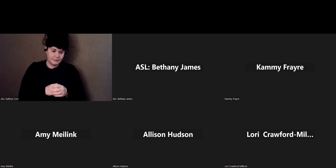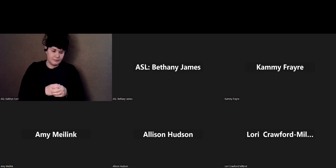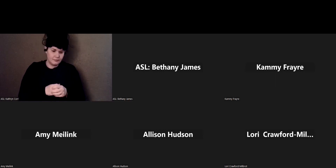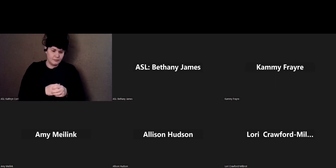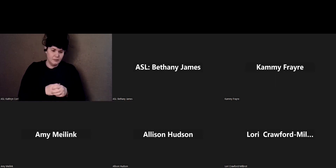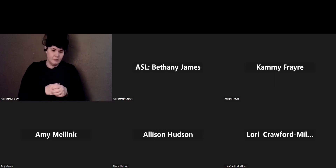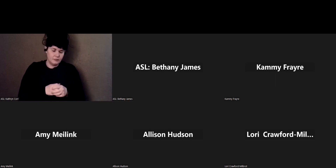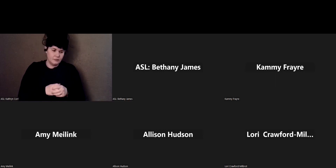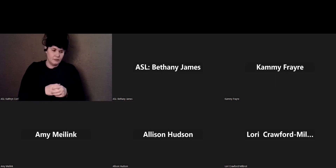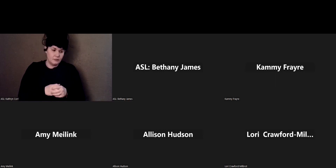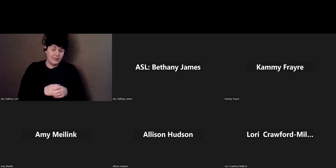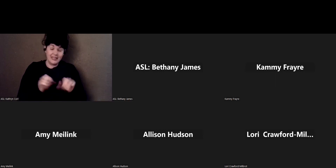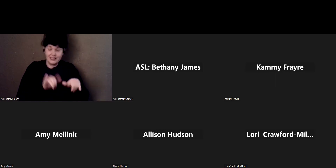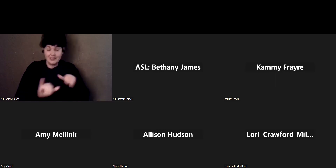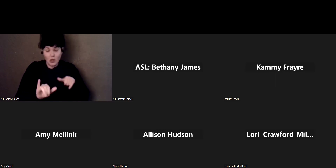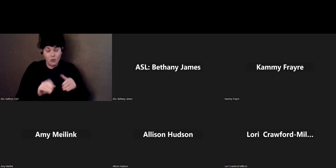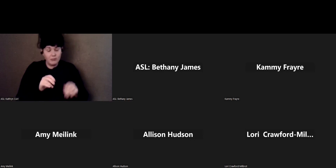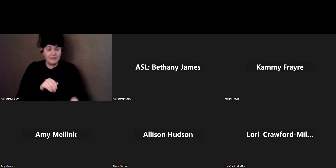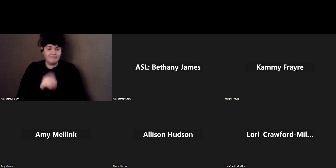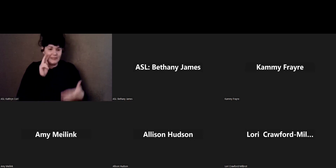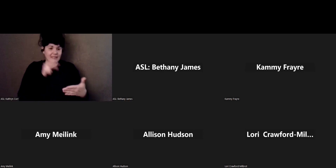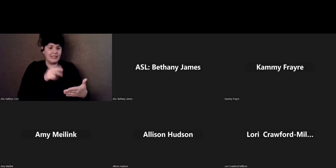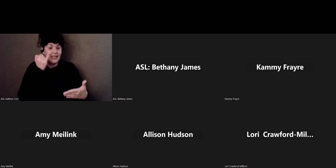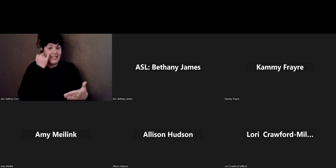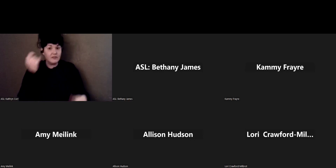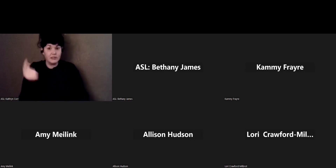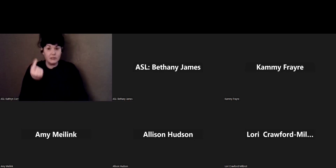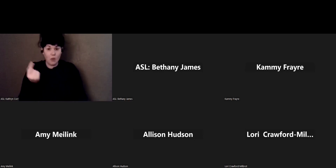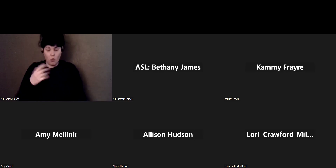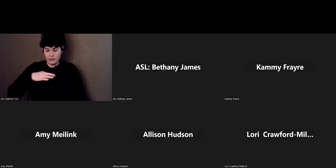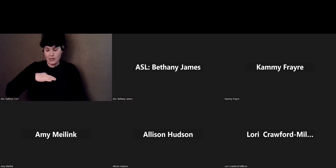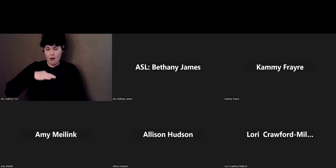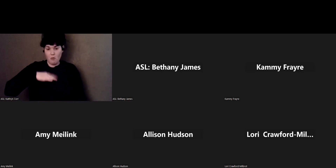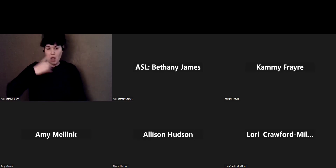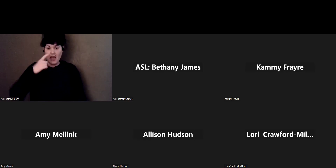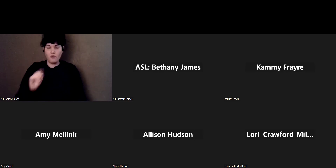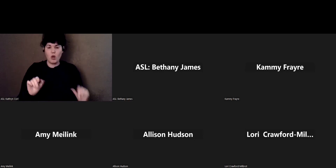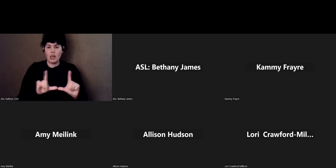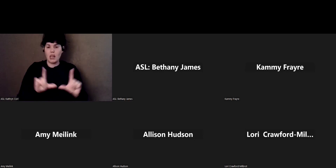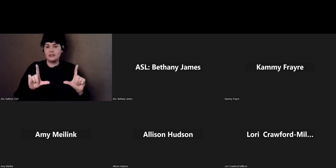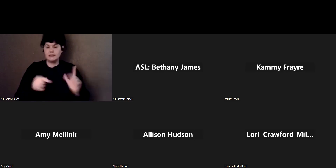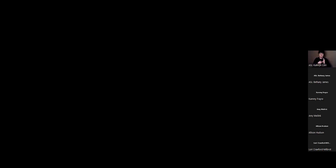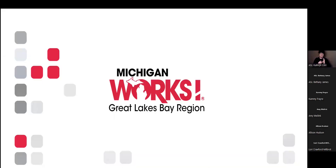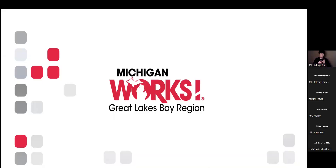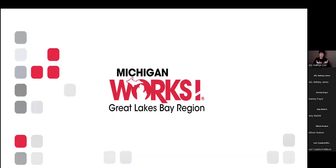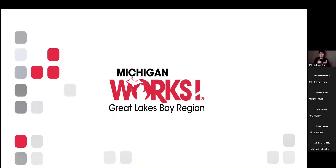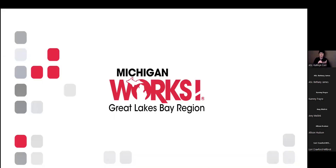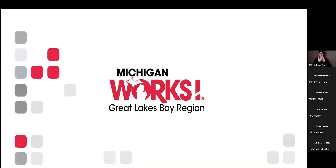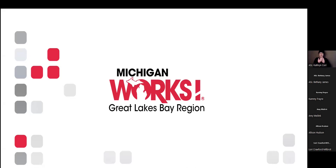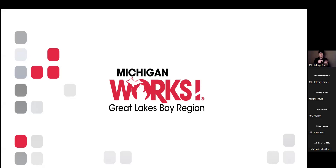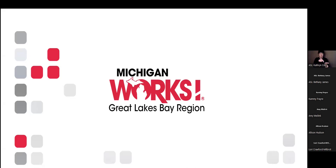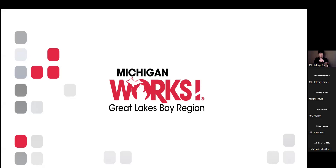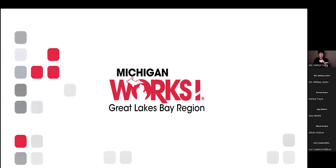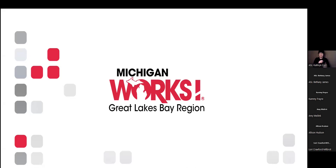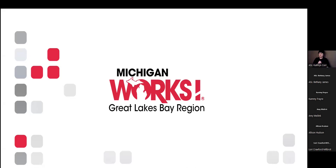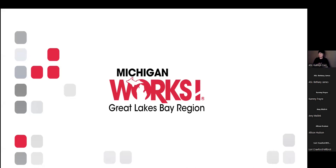or maybe relevant if somebody is applying for licensing, for maybe being a nurse, being an